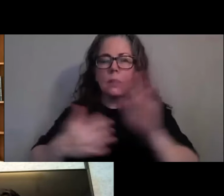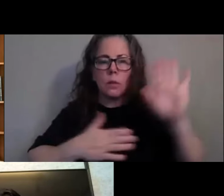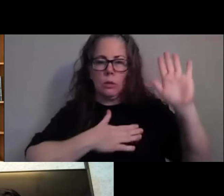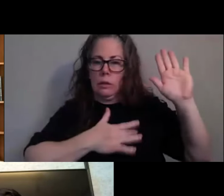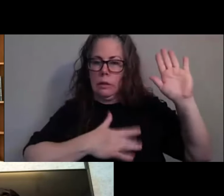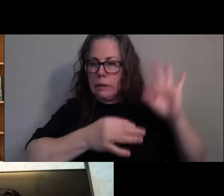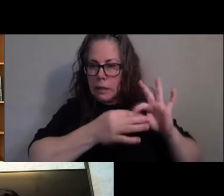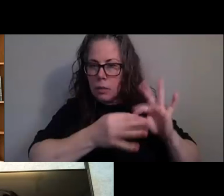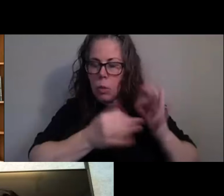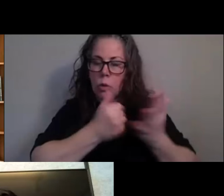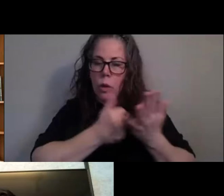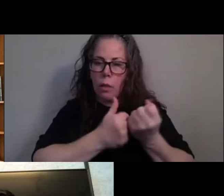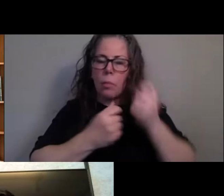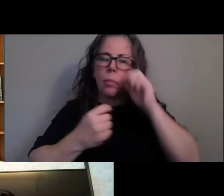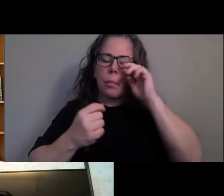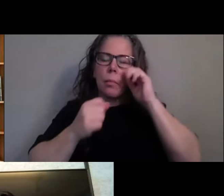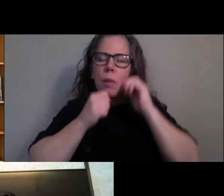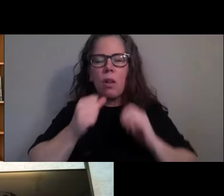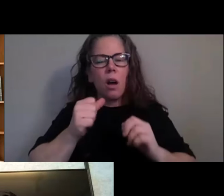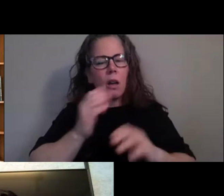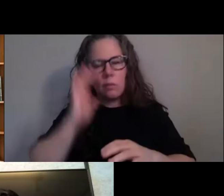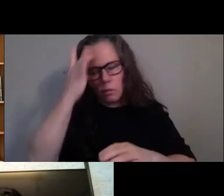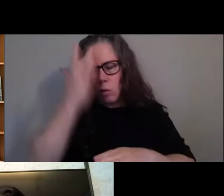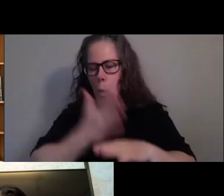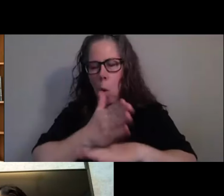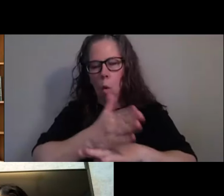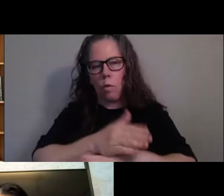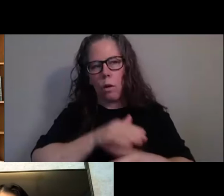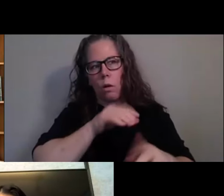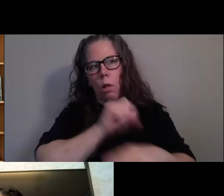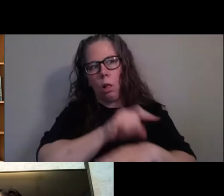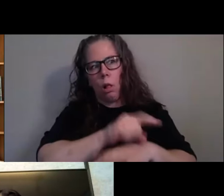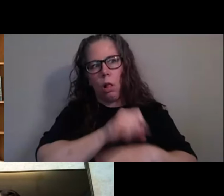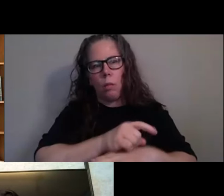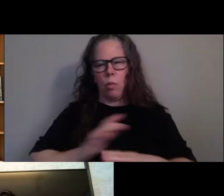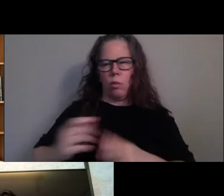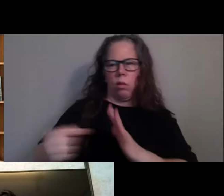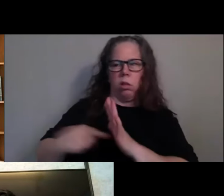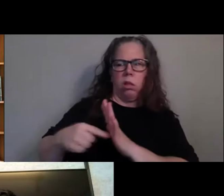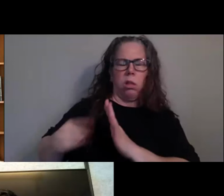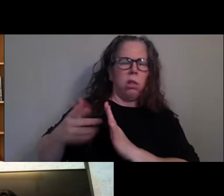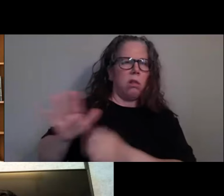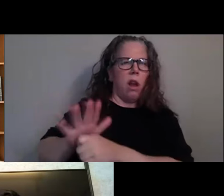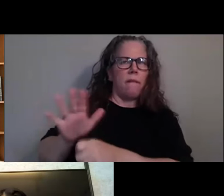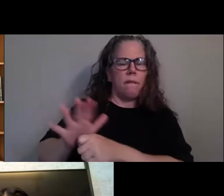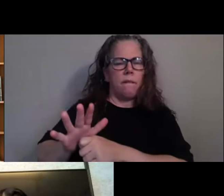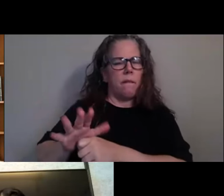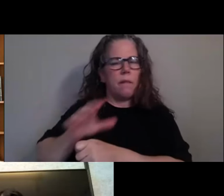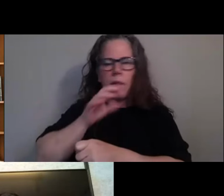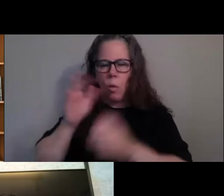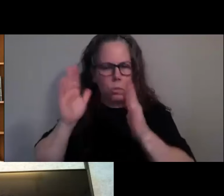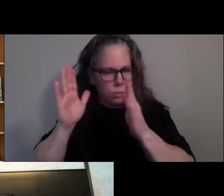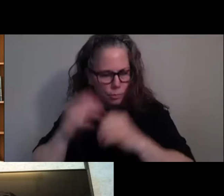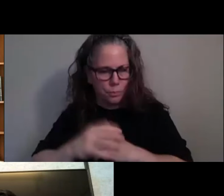and persistent, but not in a way, like Nora said, that can be just someone's going to tune you out. And then there's like specific